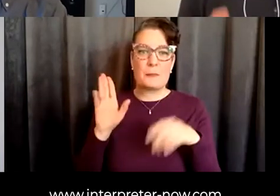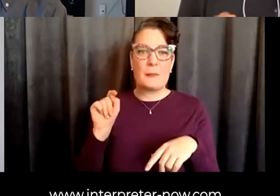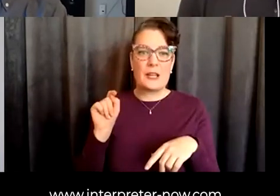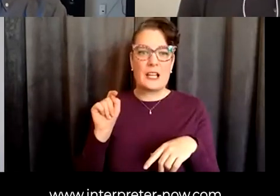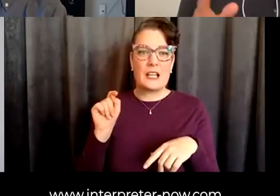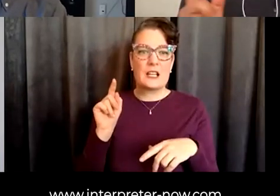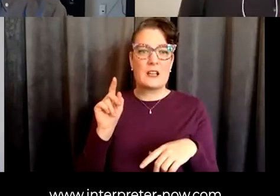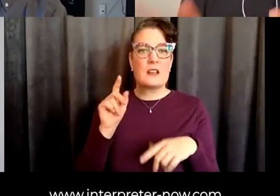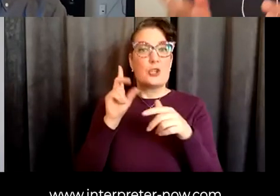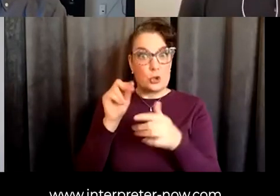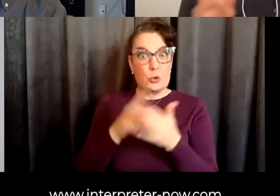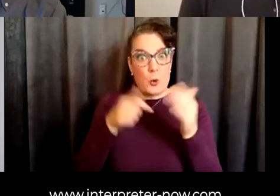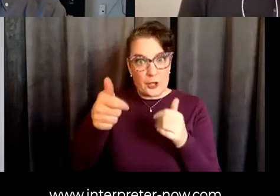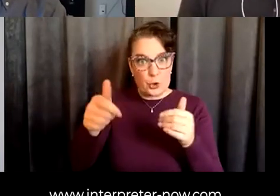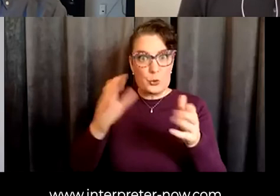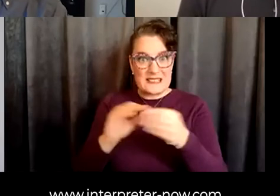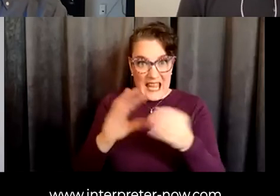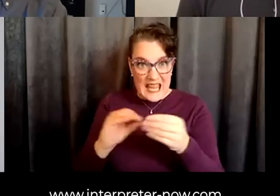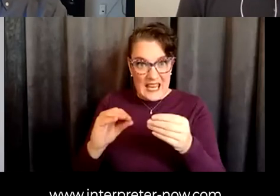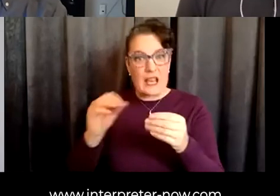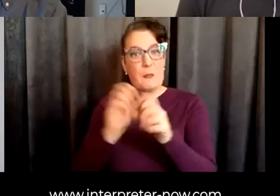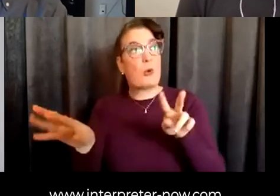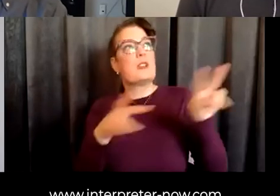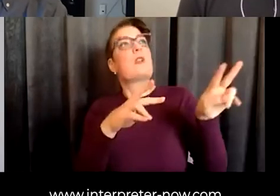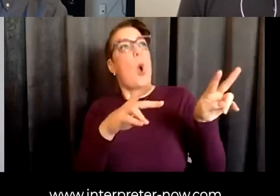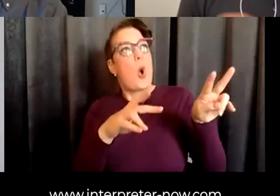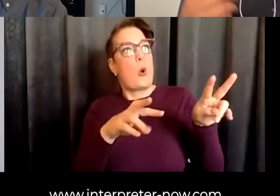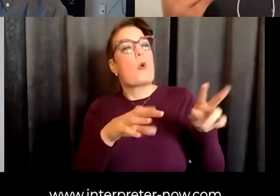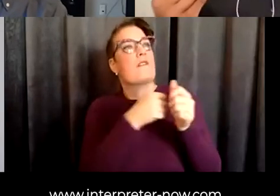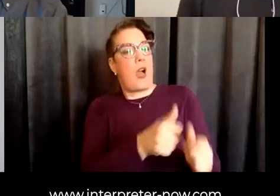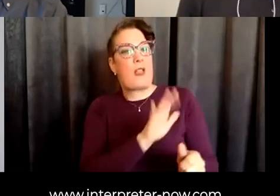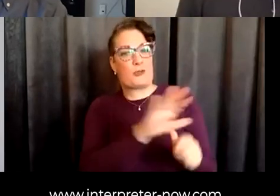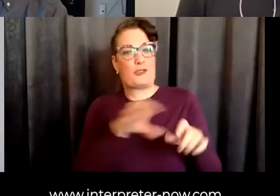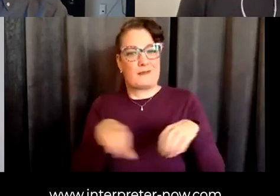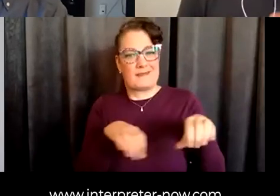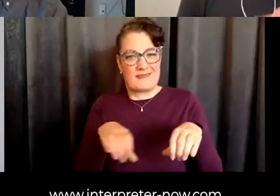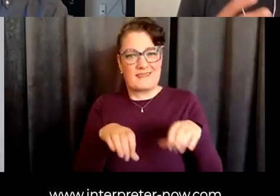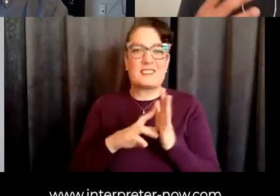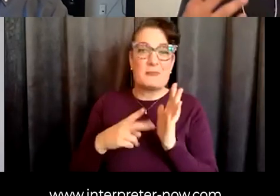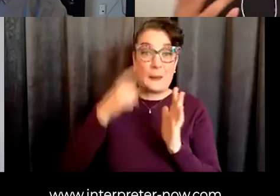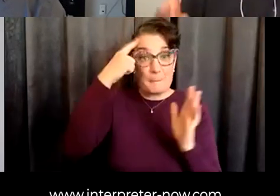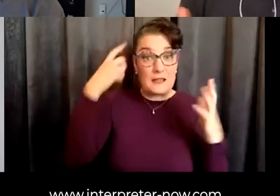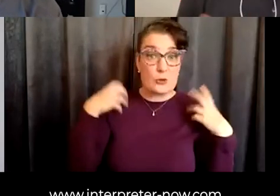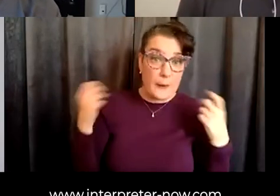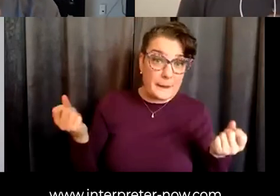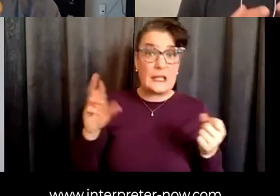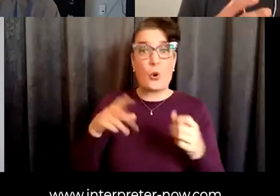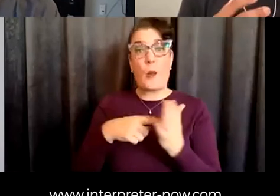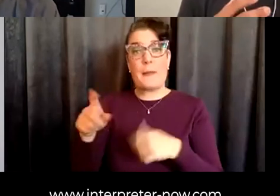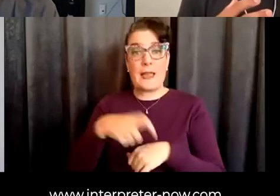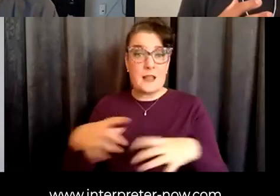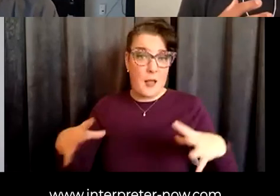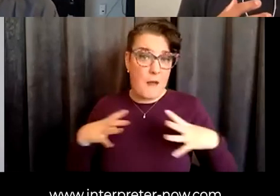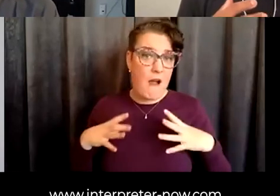do as you say, so your employees can do as you do. Whether it's mental well-being or like paid time off,